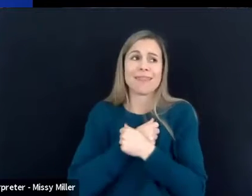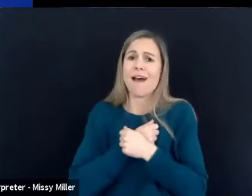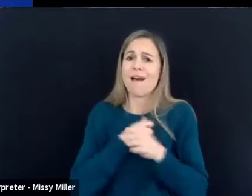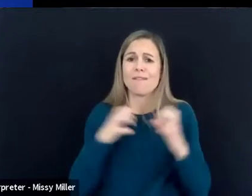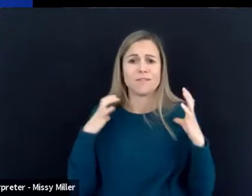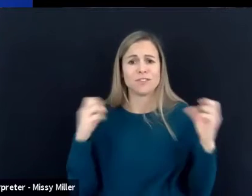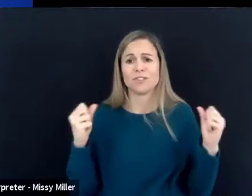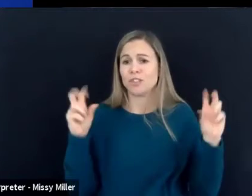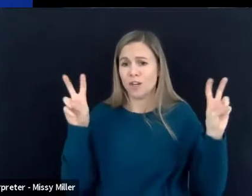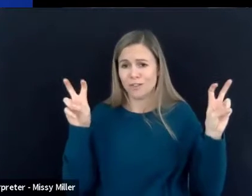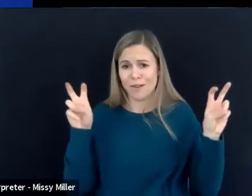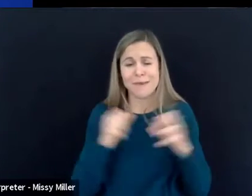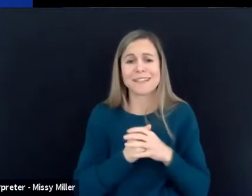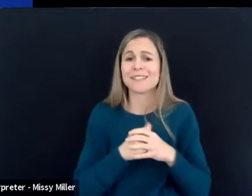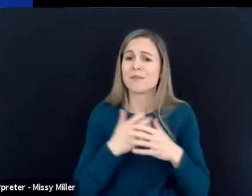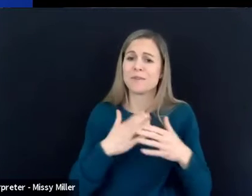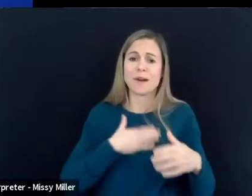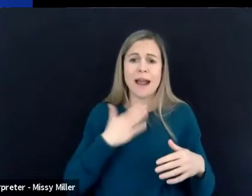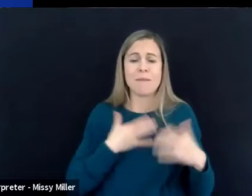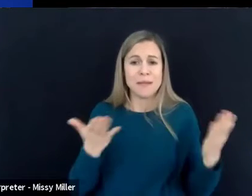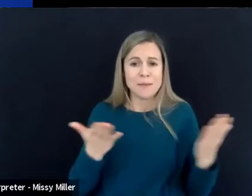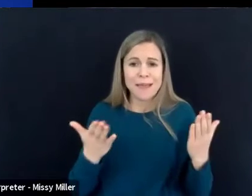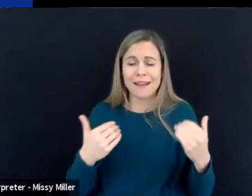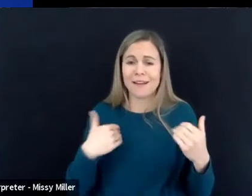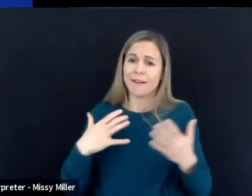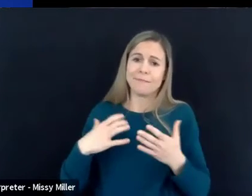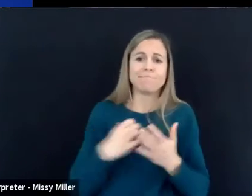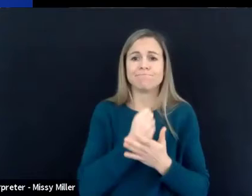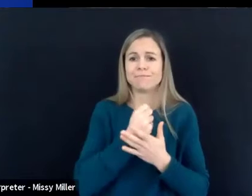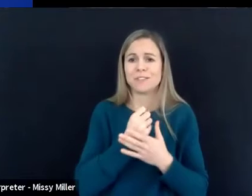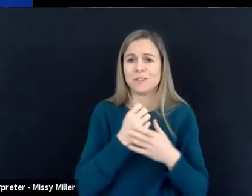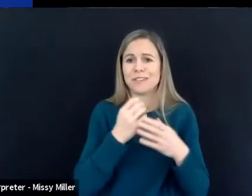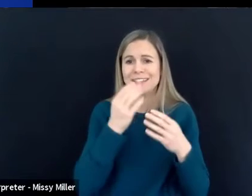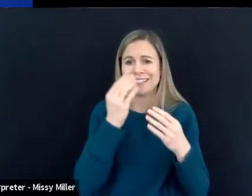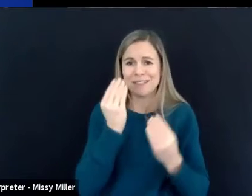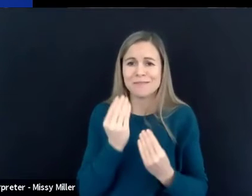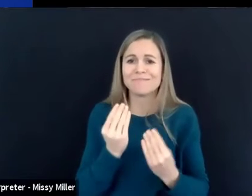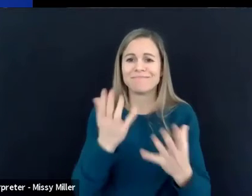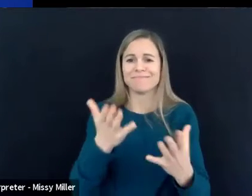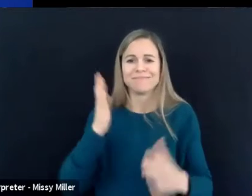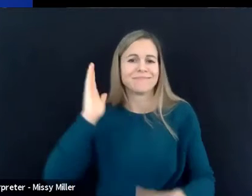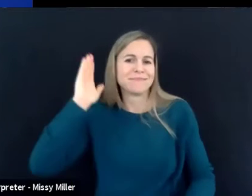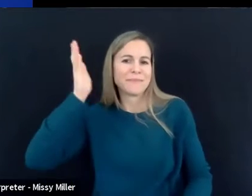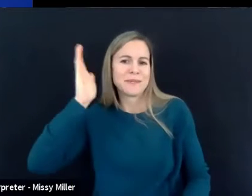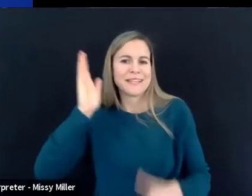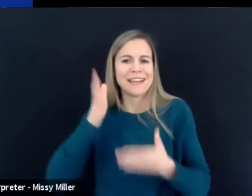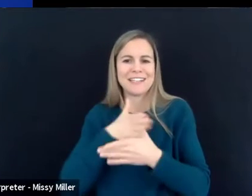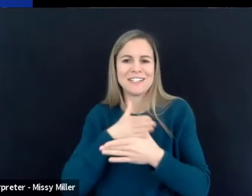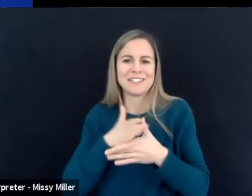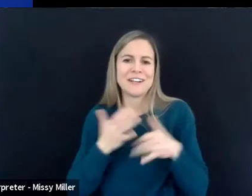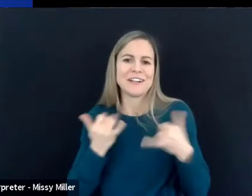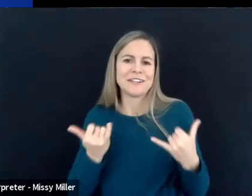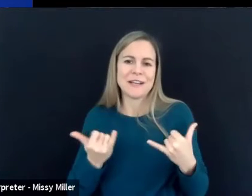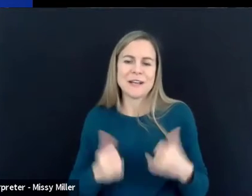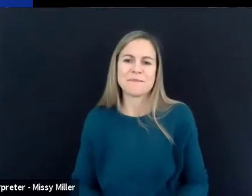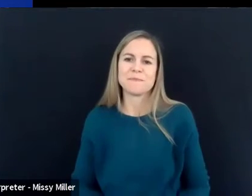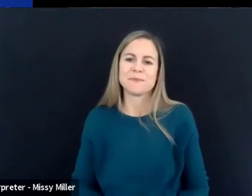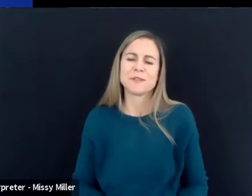so we're glad to have the opportunity that you all have offered us to share some thoughts with you today.